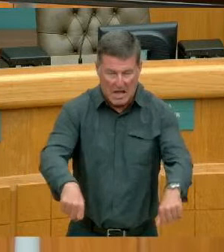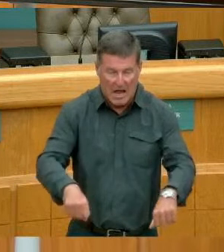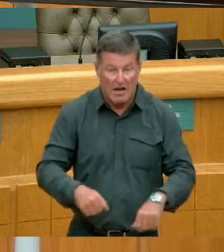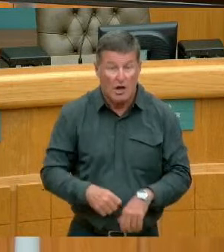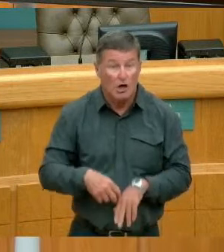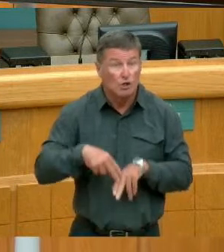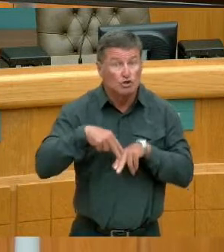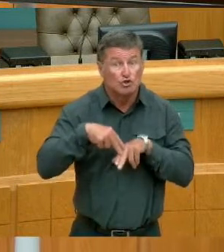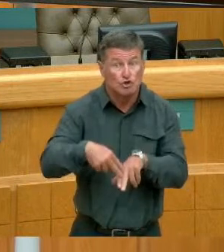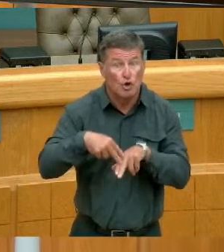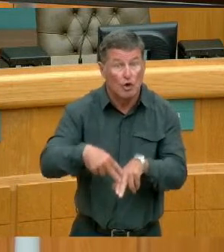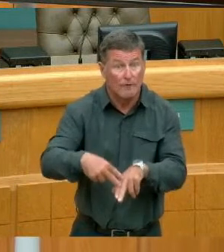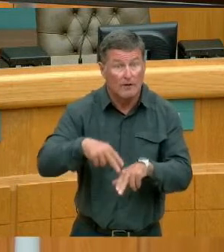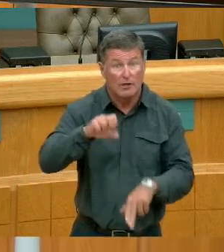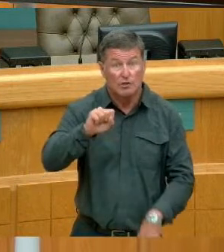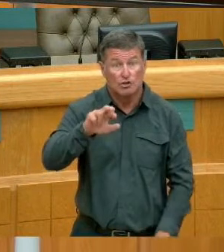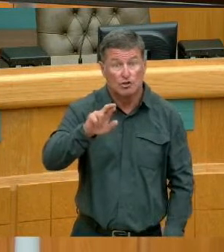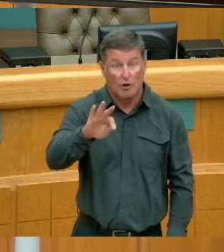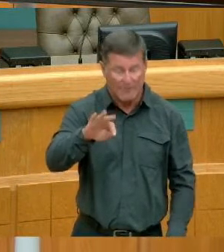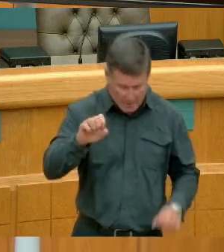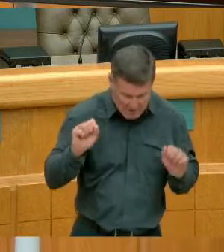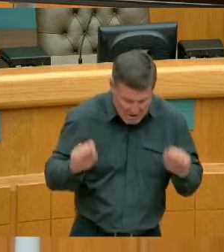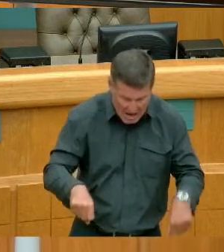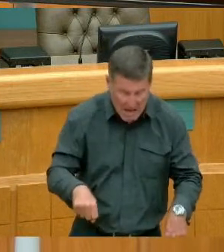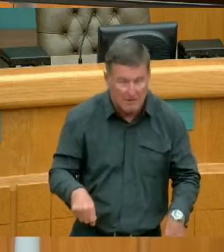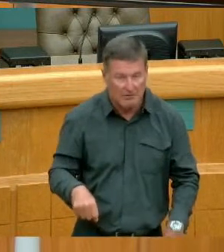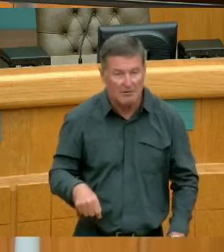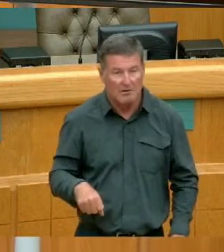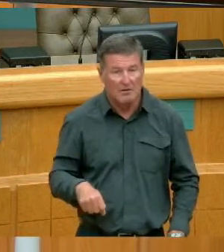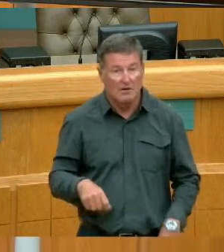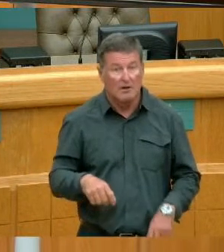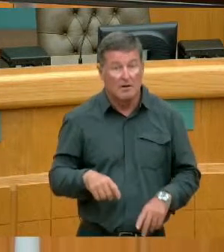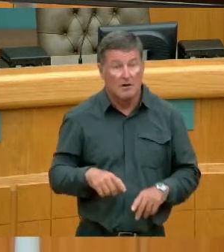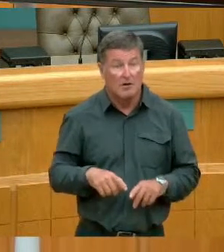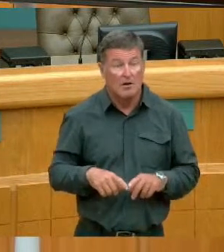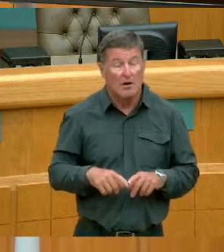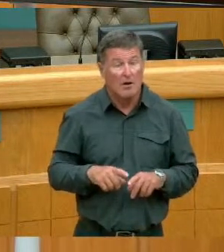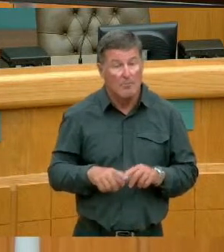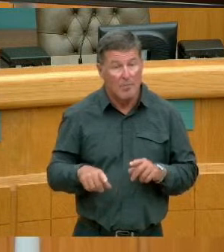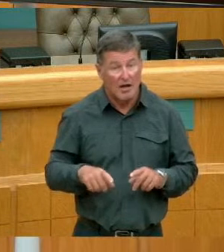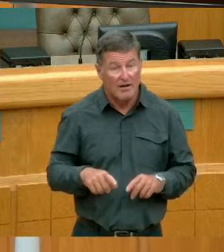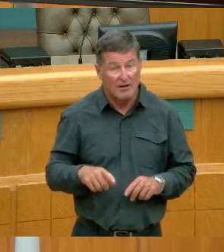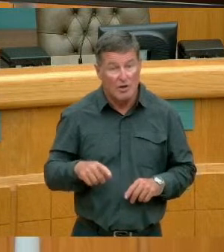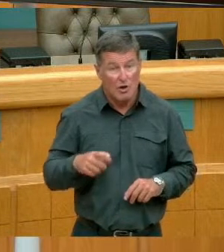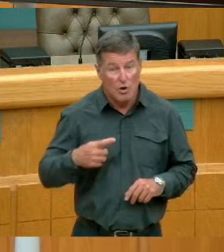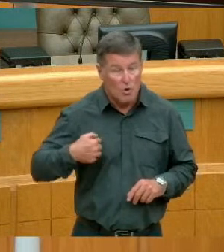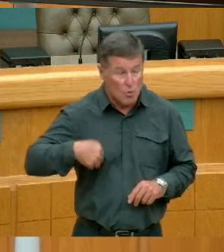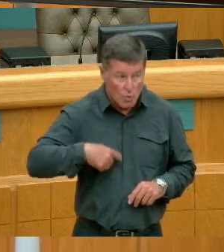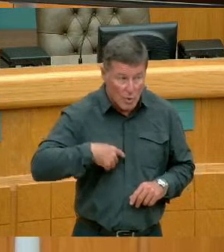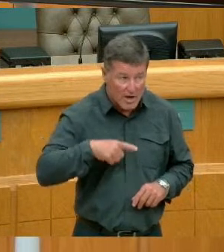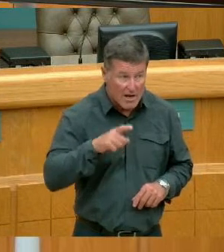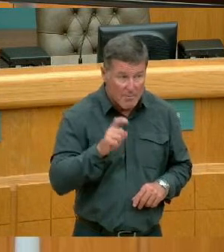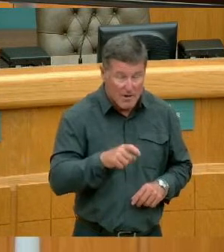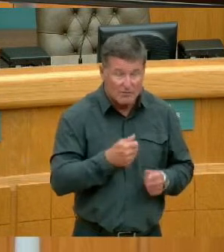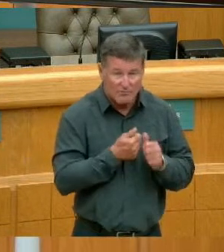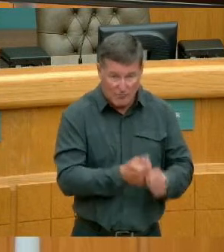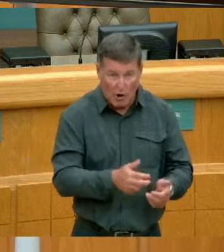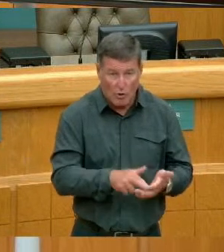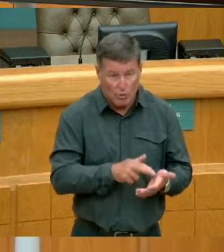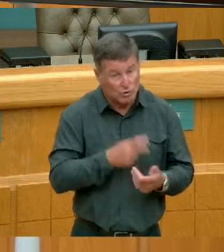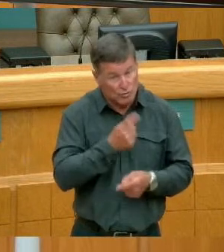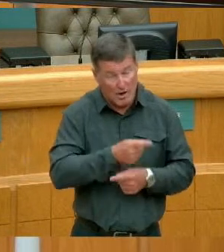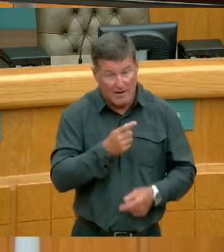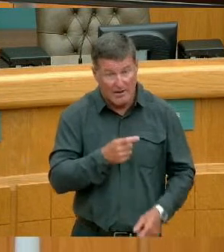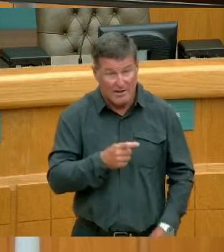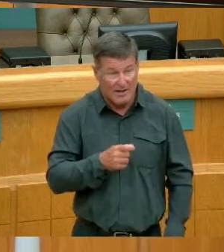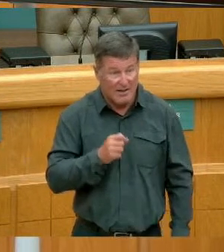But it's got to be that we actually believe that we can do this right. If not, all